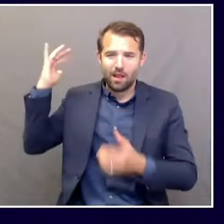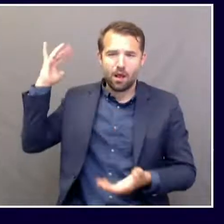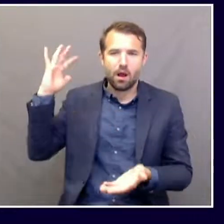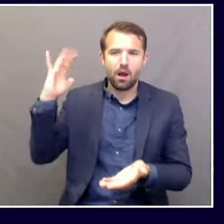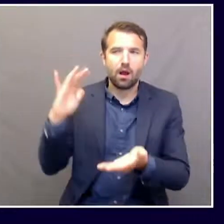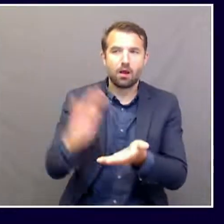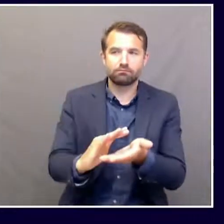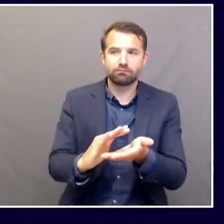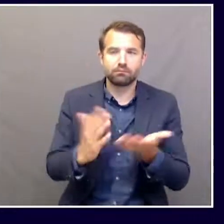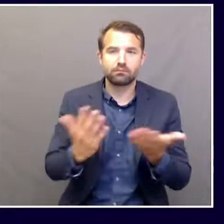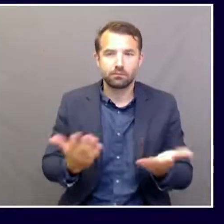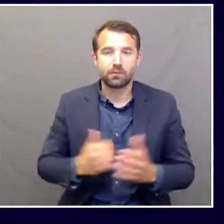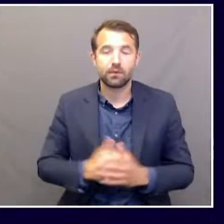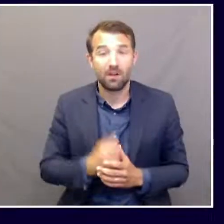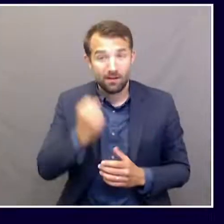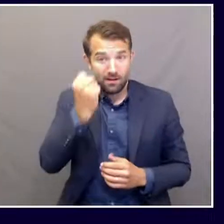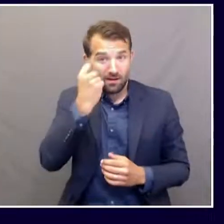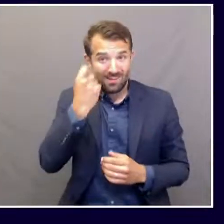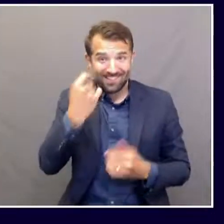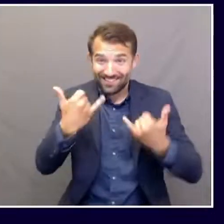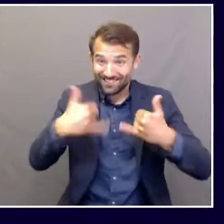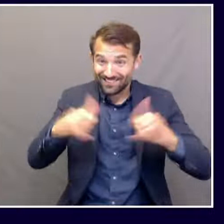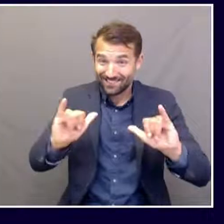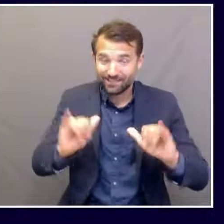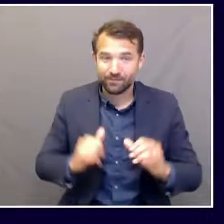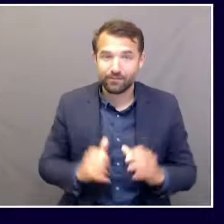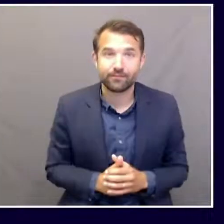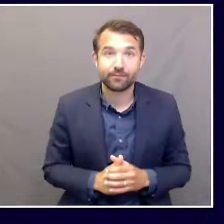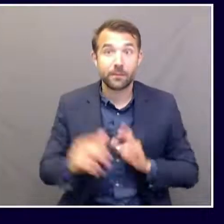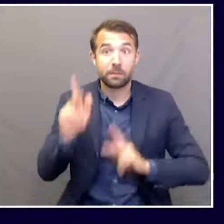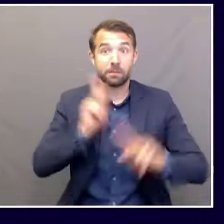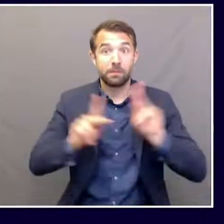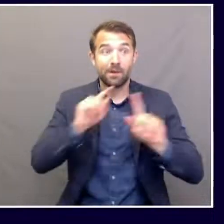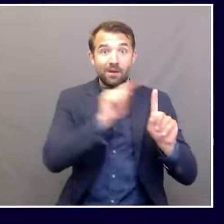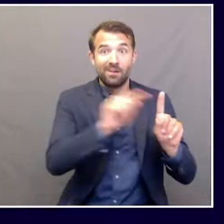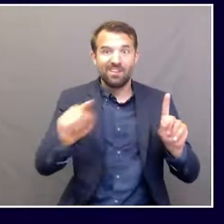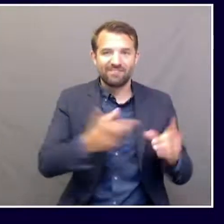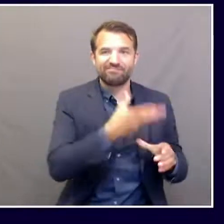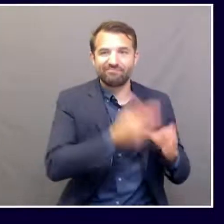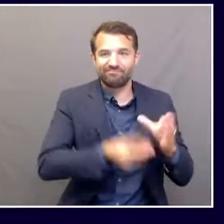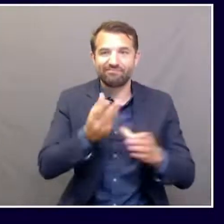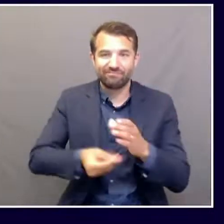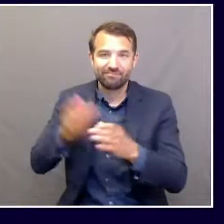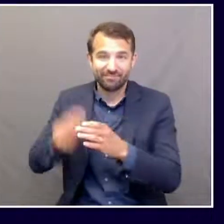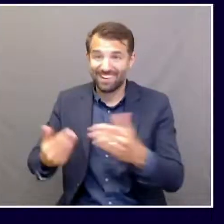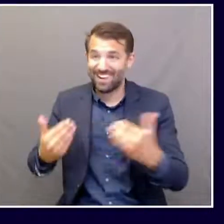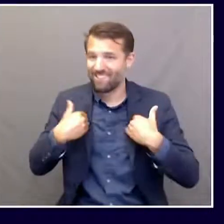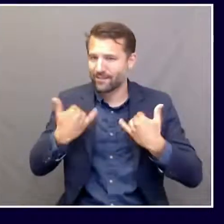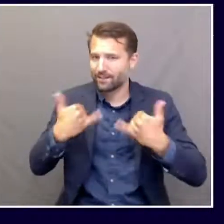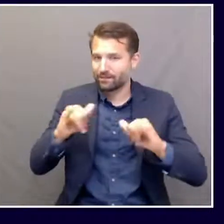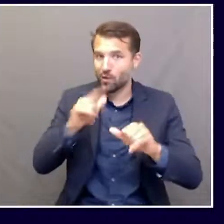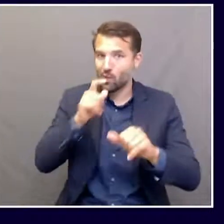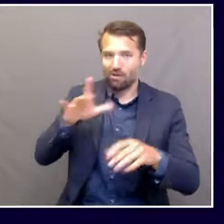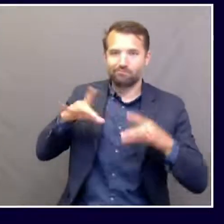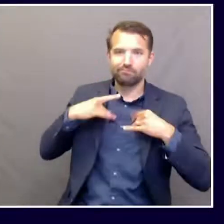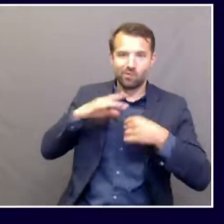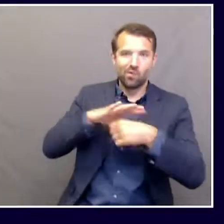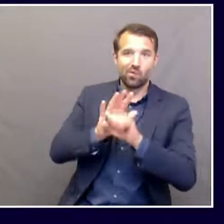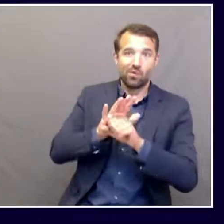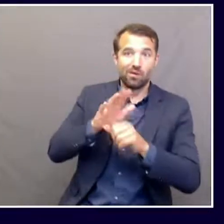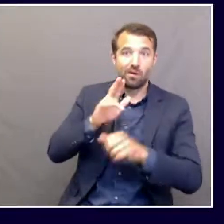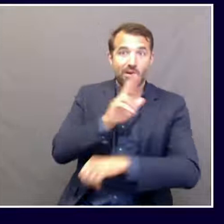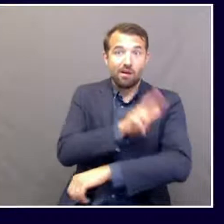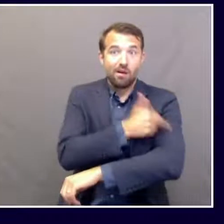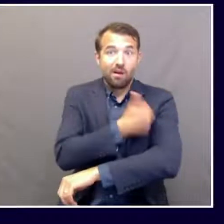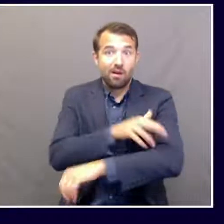people in the hospital with COVID-19, and we continue to see it spread in different parts of the state. We're opening outbreaks on an ongoing basis,